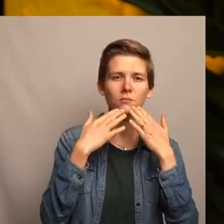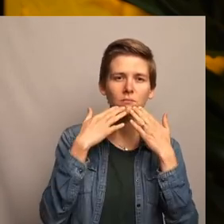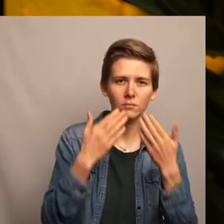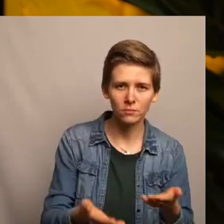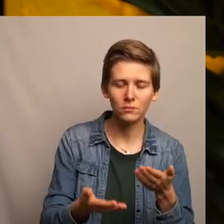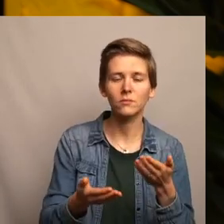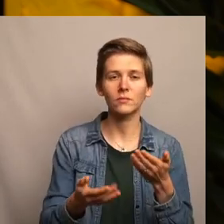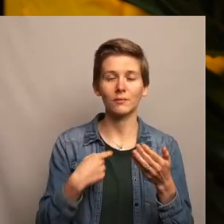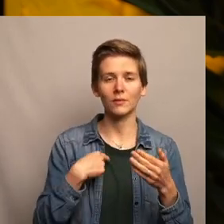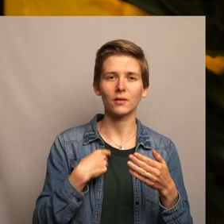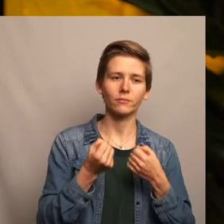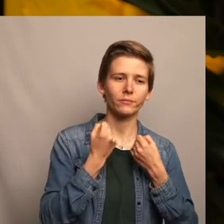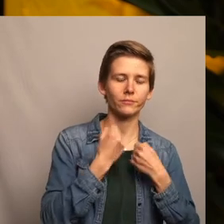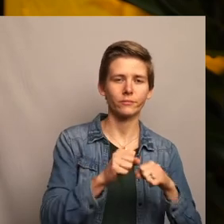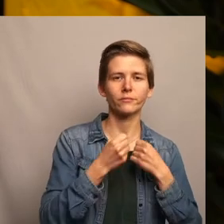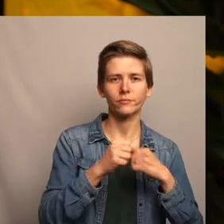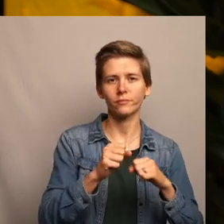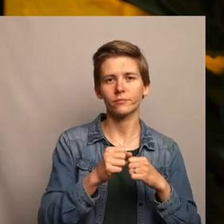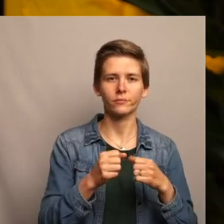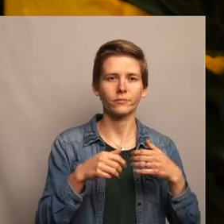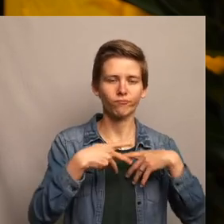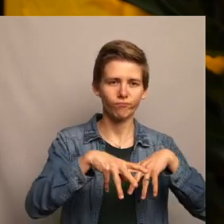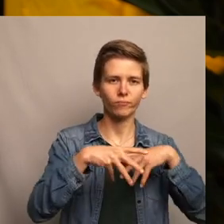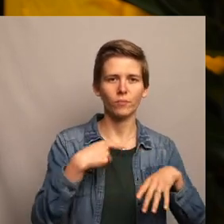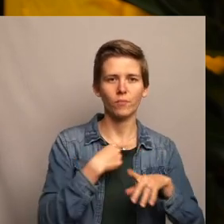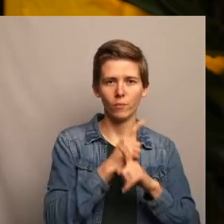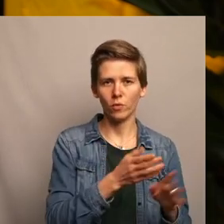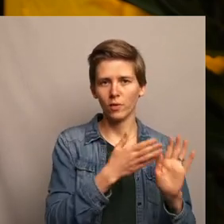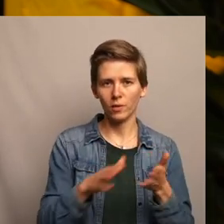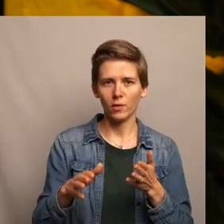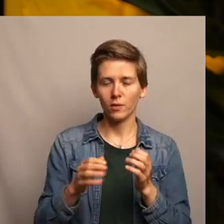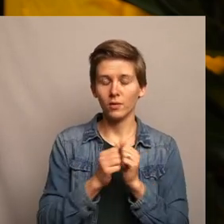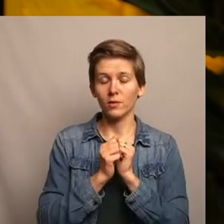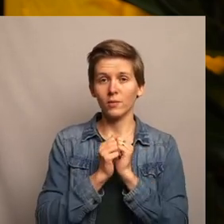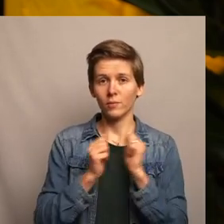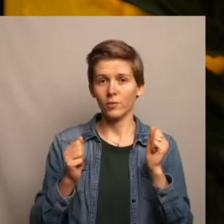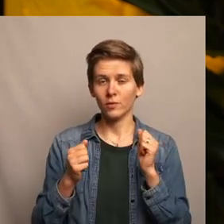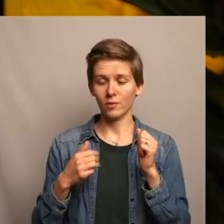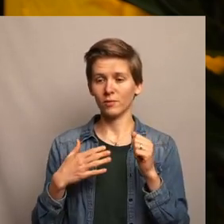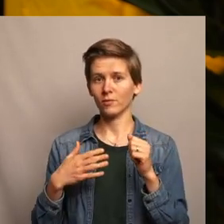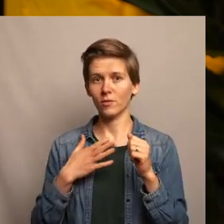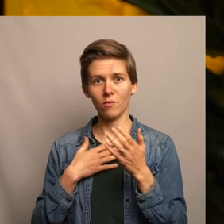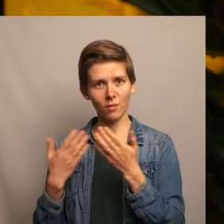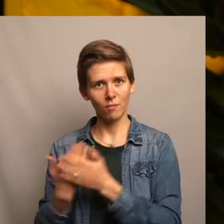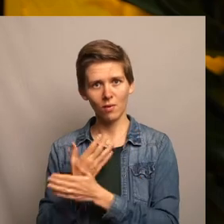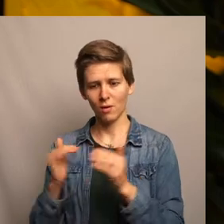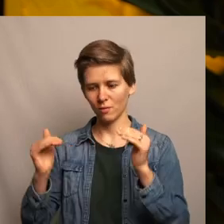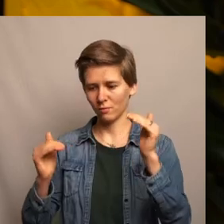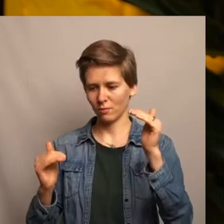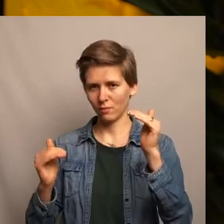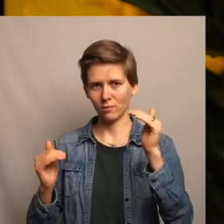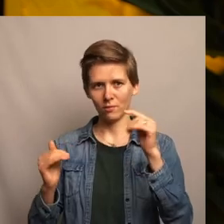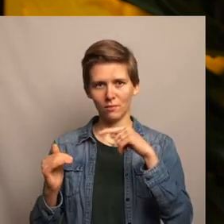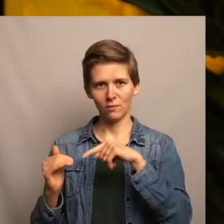worse than Hungary, and like I don't think there's been any protest about Italian laws here. I know there's been some